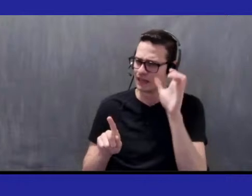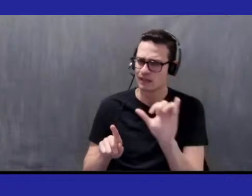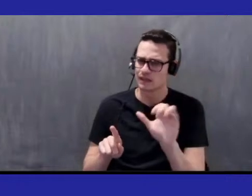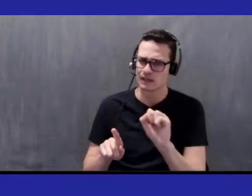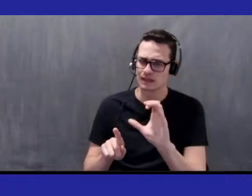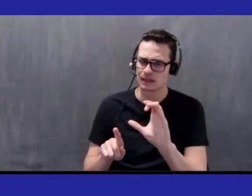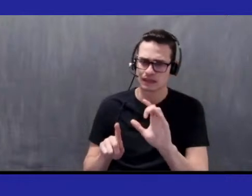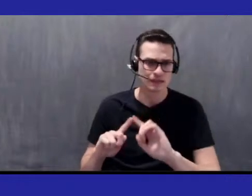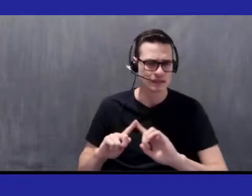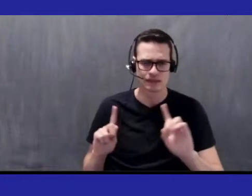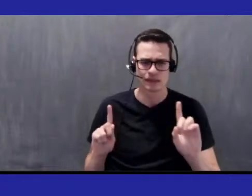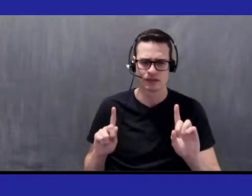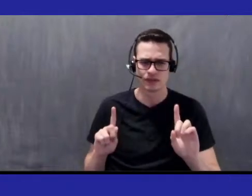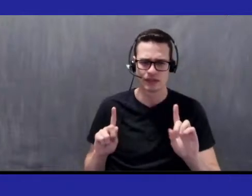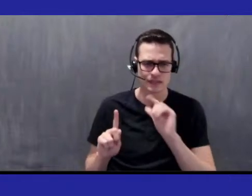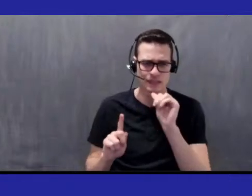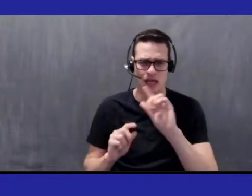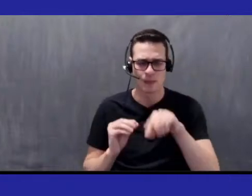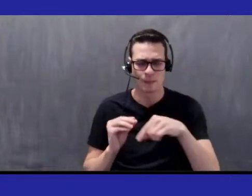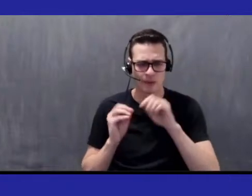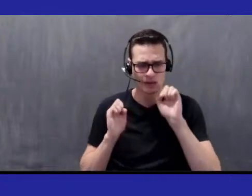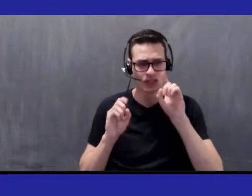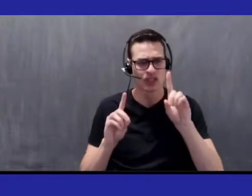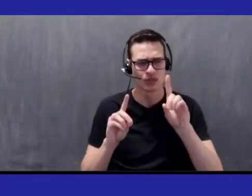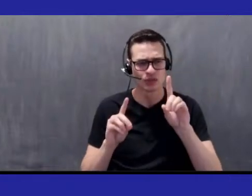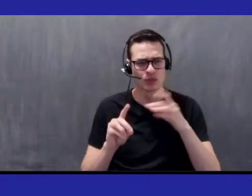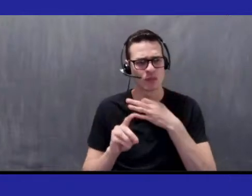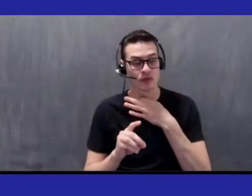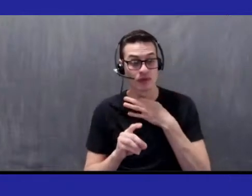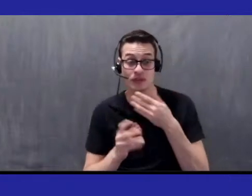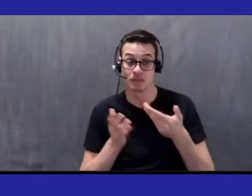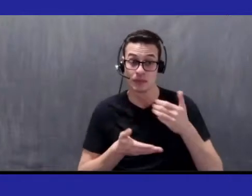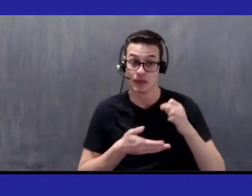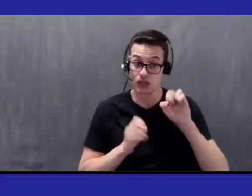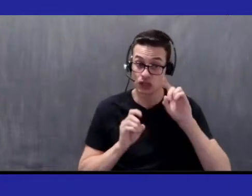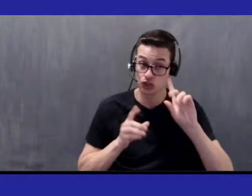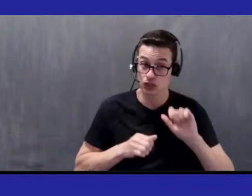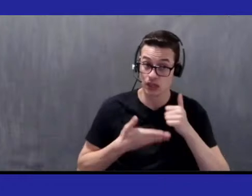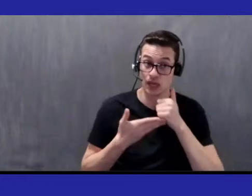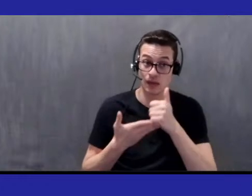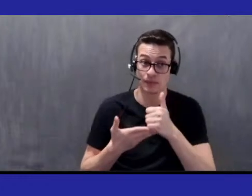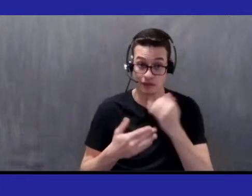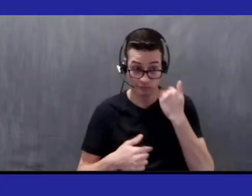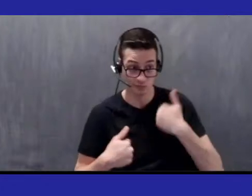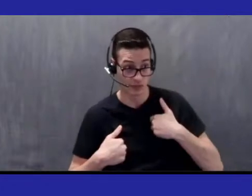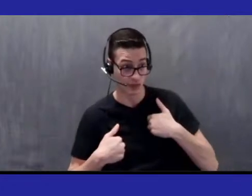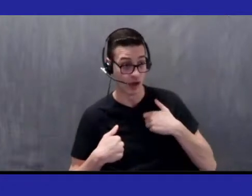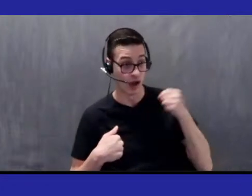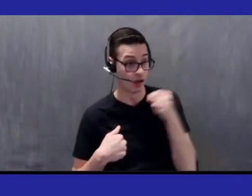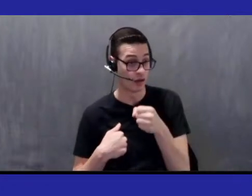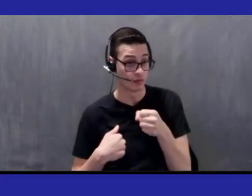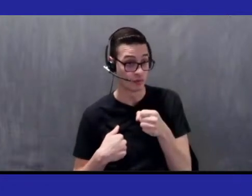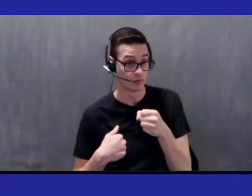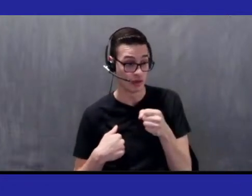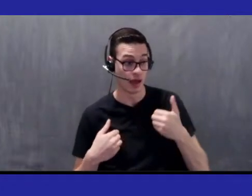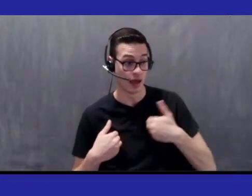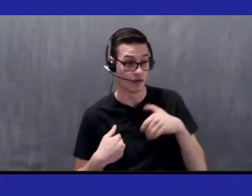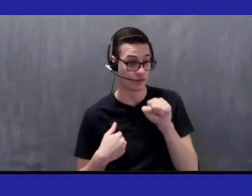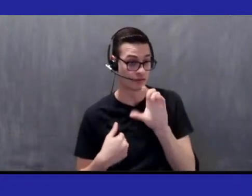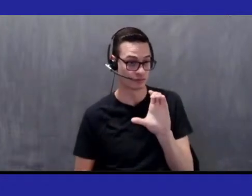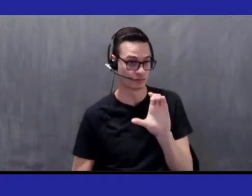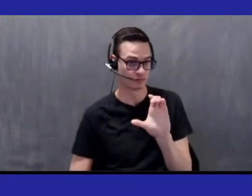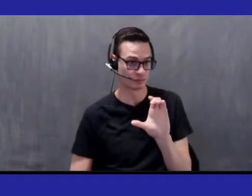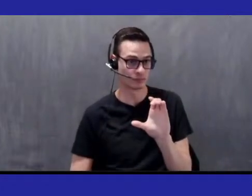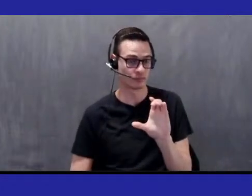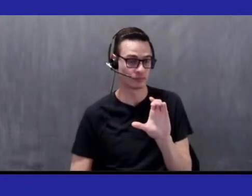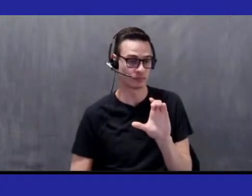wonder whether there's an element of that where if I'm hospitalized I have sickle cell, I'm hospitalized in